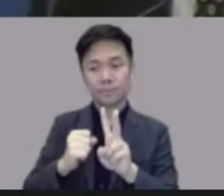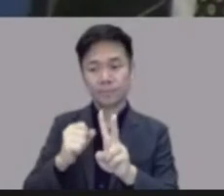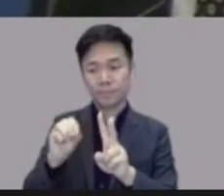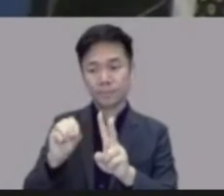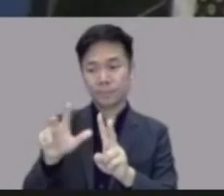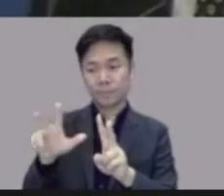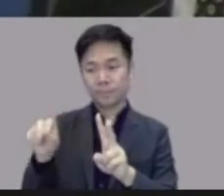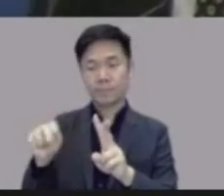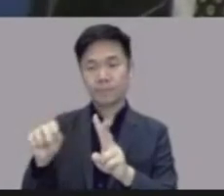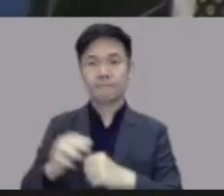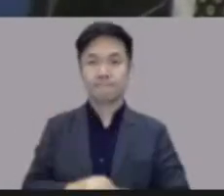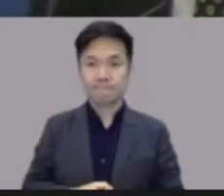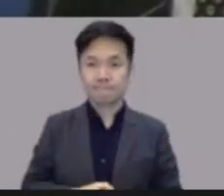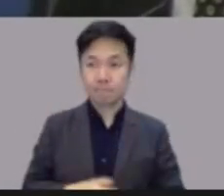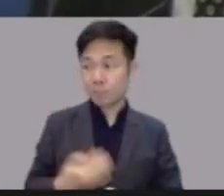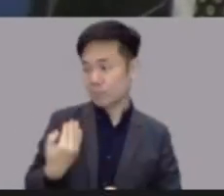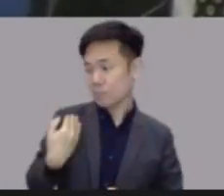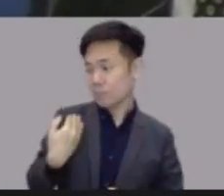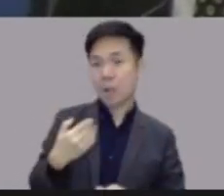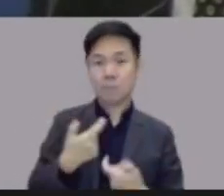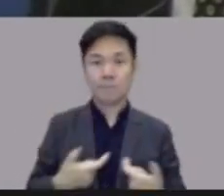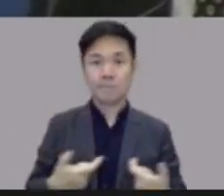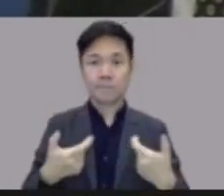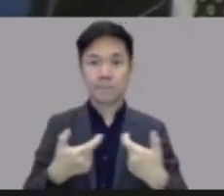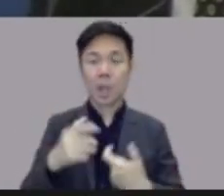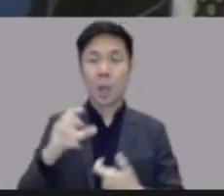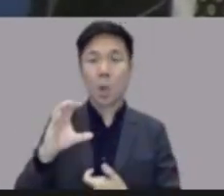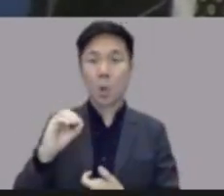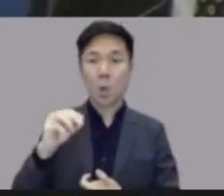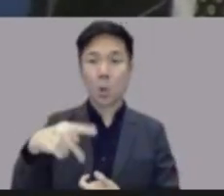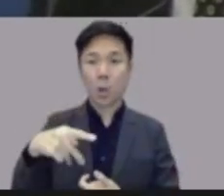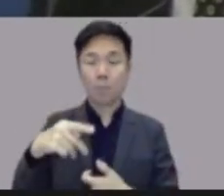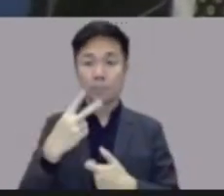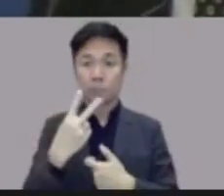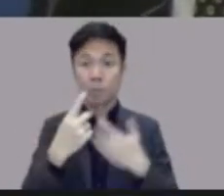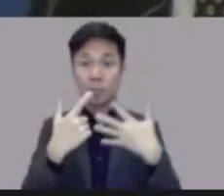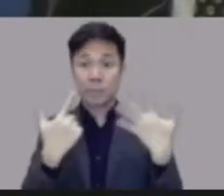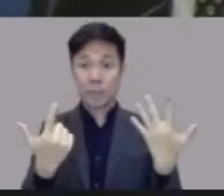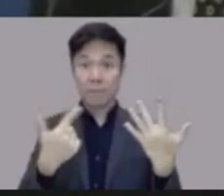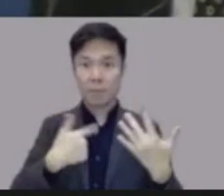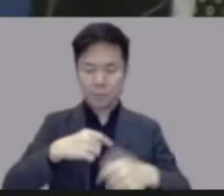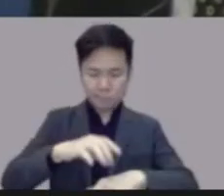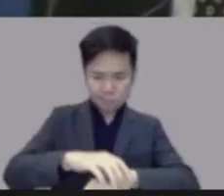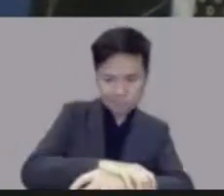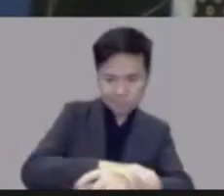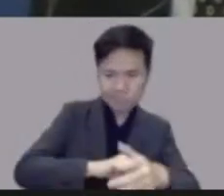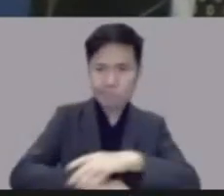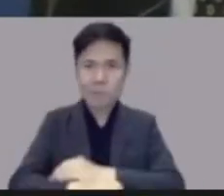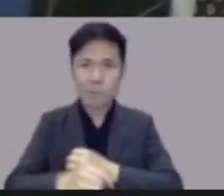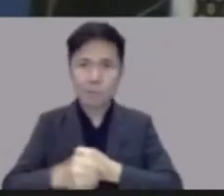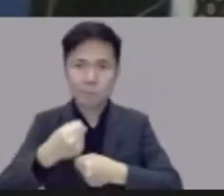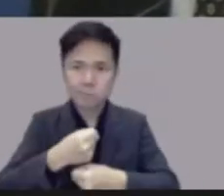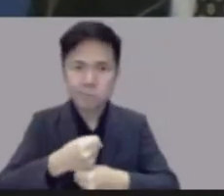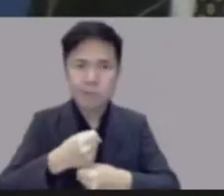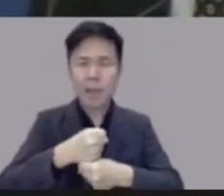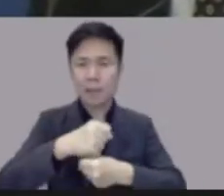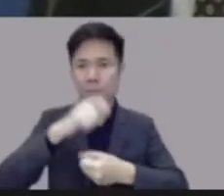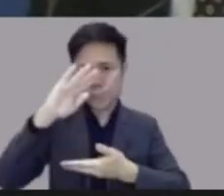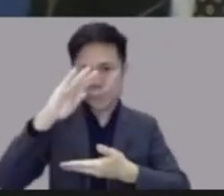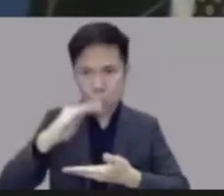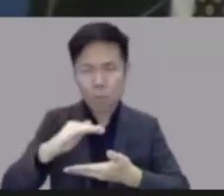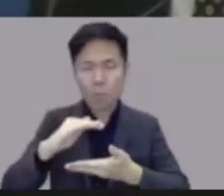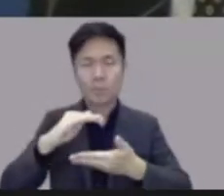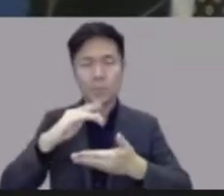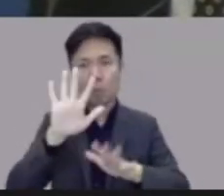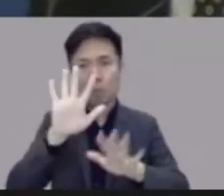cop27 we will continue to work on climate change mitigation among other environmental issues and call upon all member states